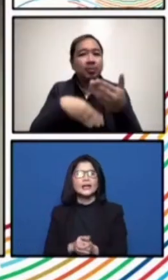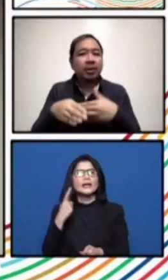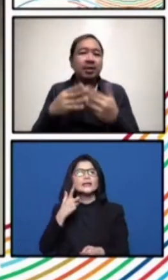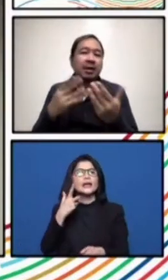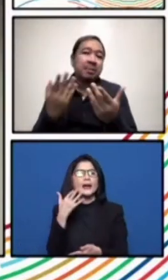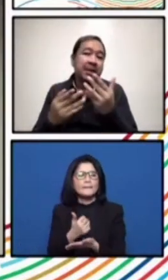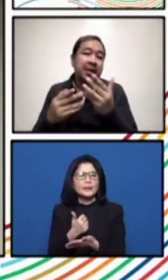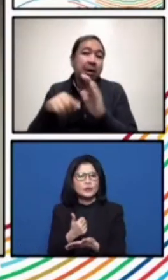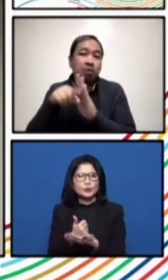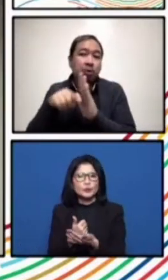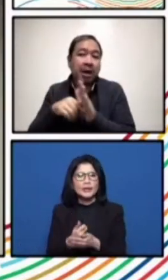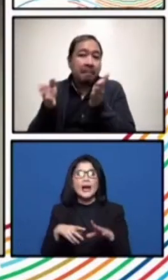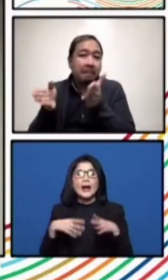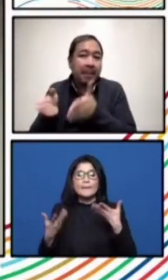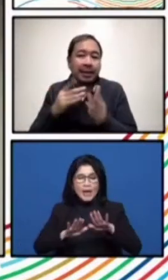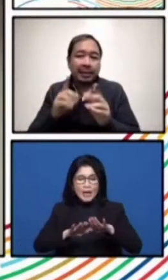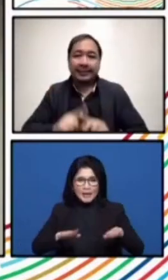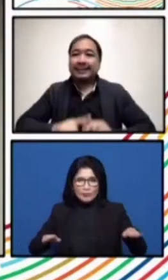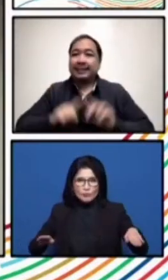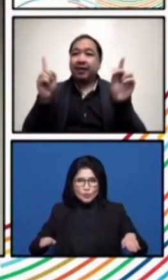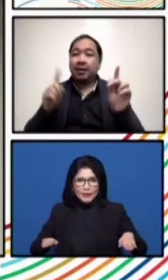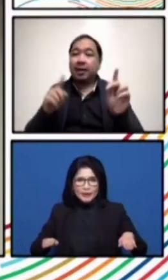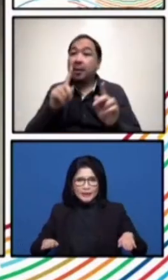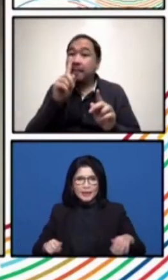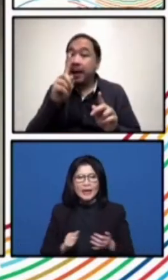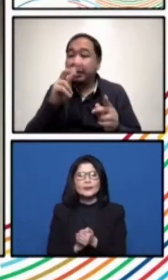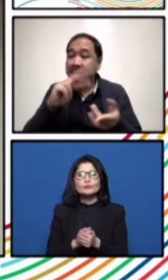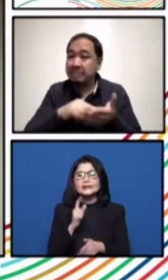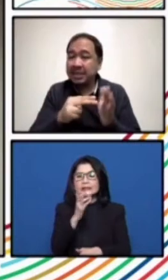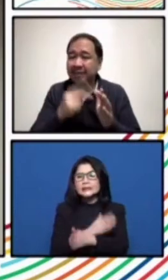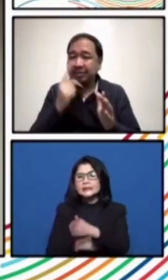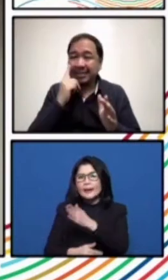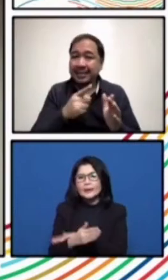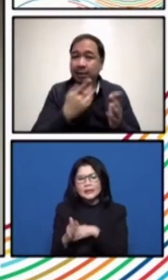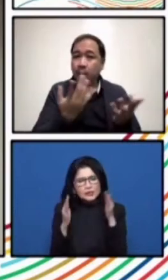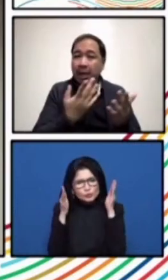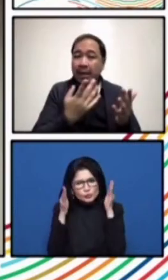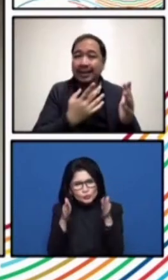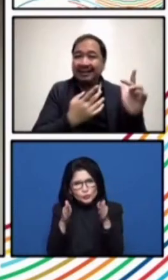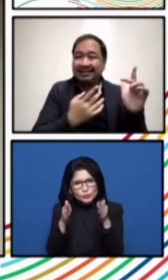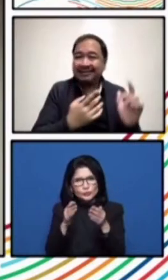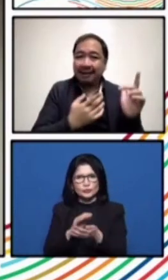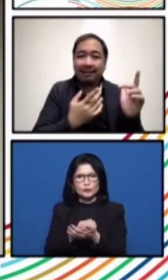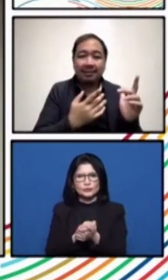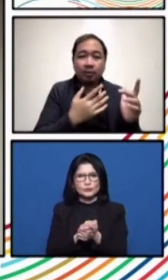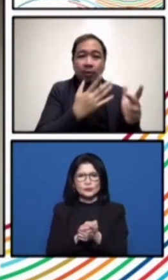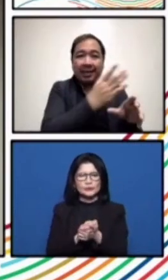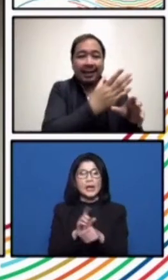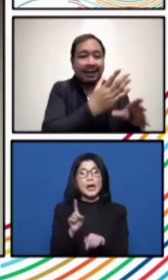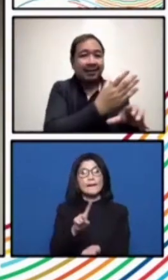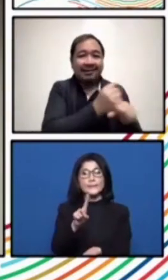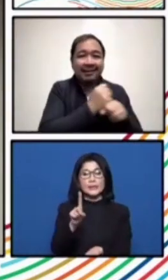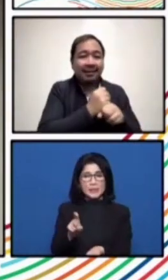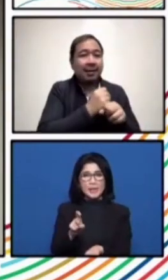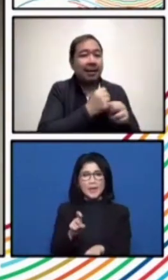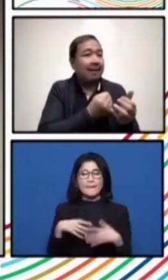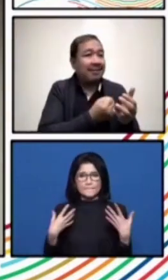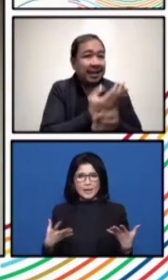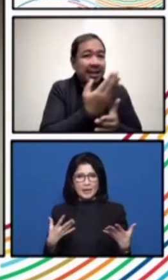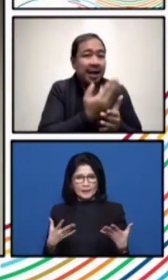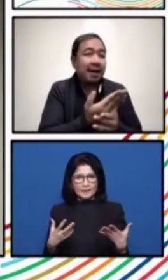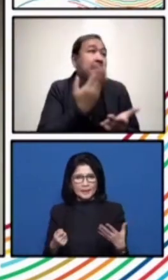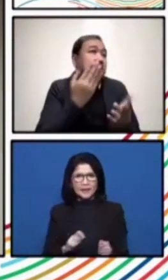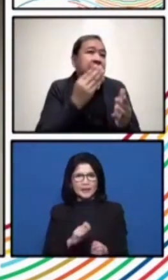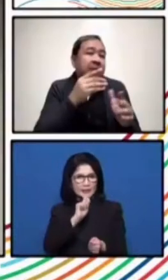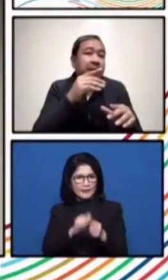purposes might be different but that doesn't mean that every data source can't have a core set of questions that are the same